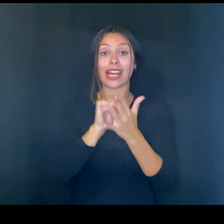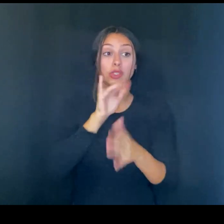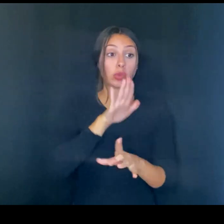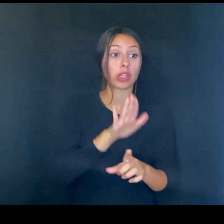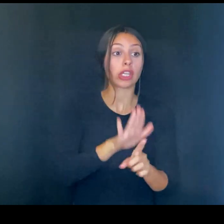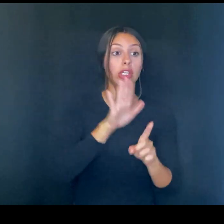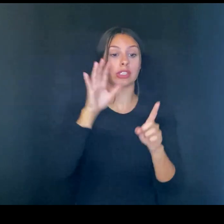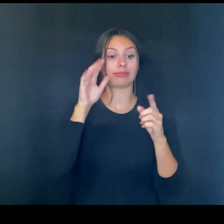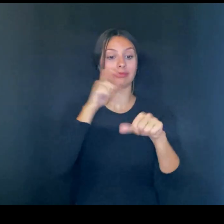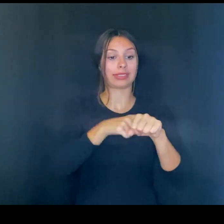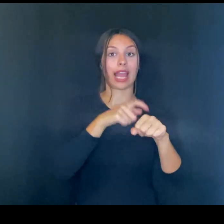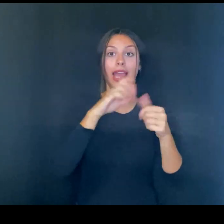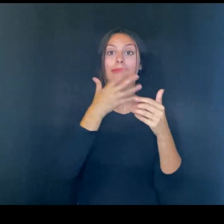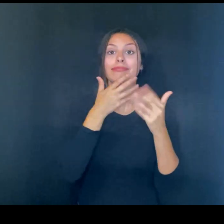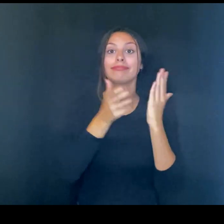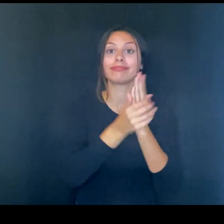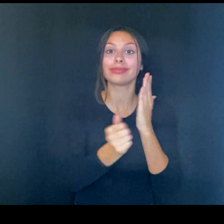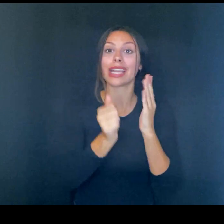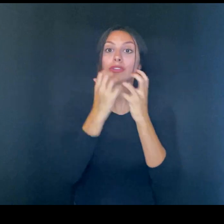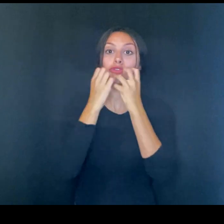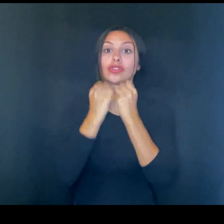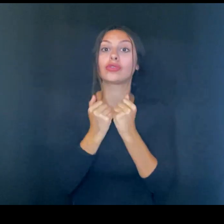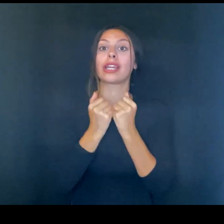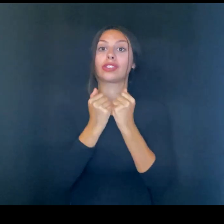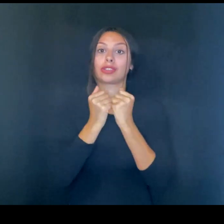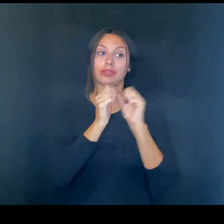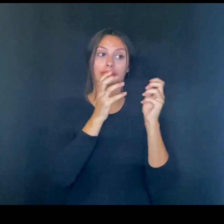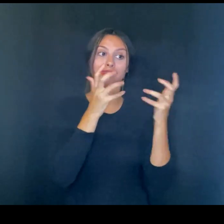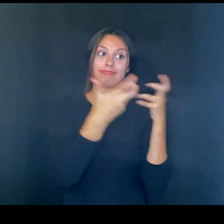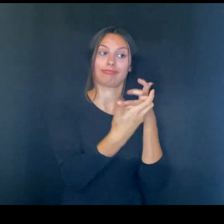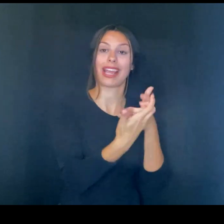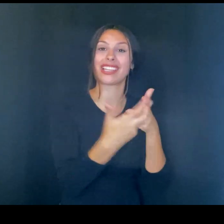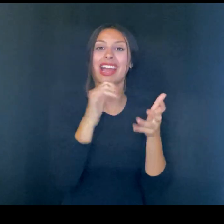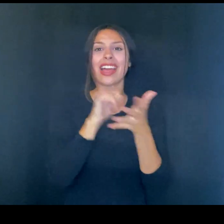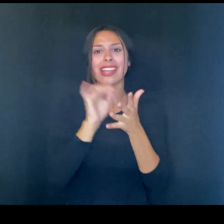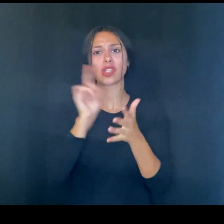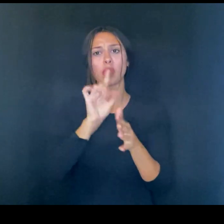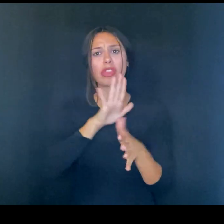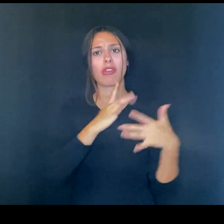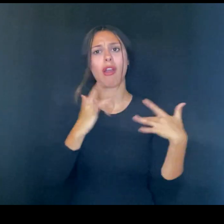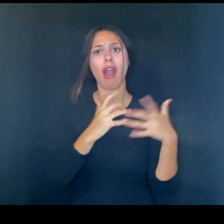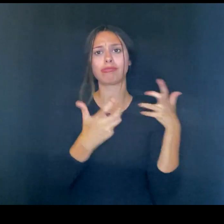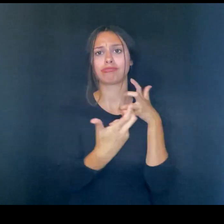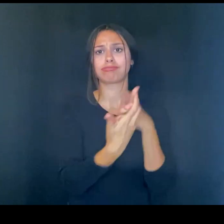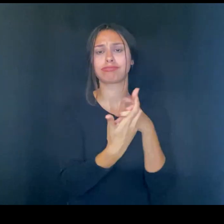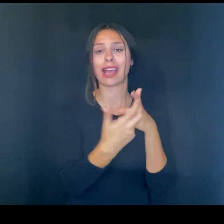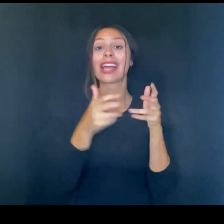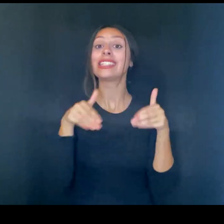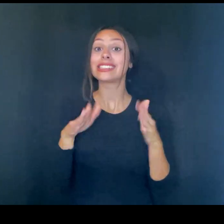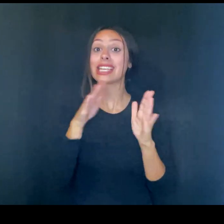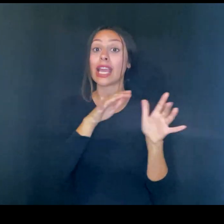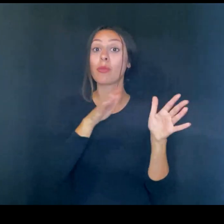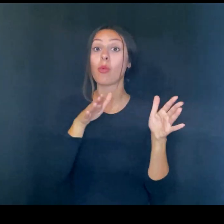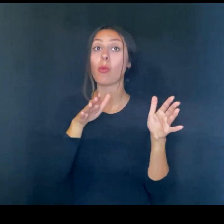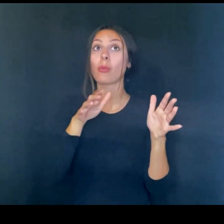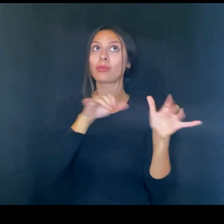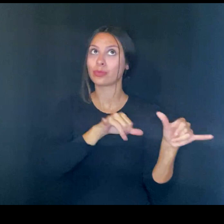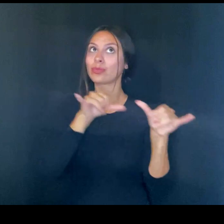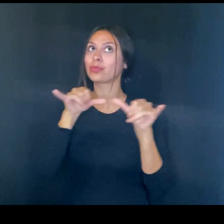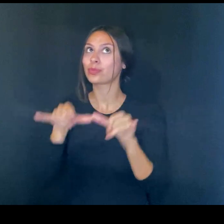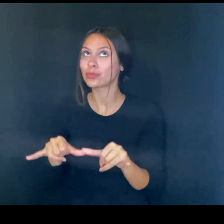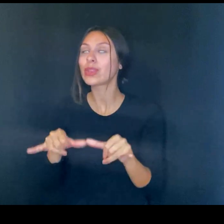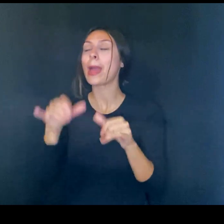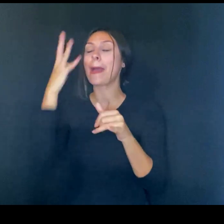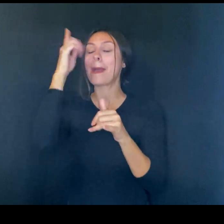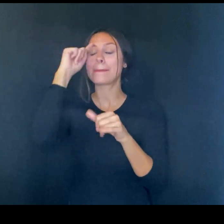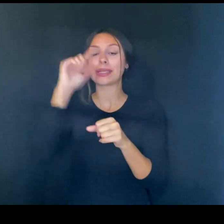and treasures go. So that is where their heart is. In the same way, believers should prioritize God through their finances. That is